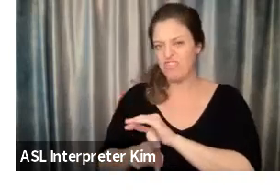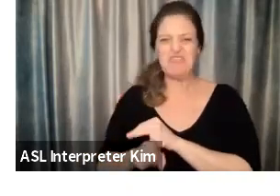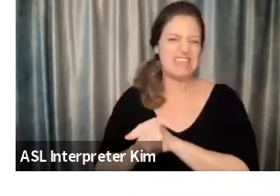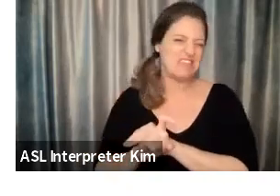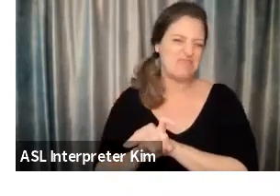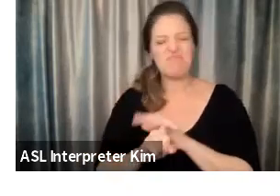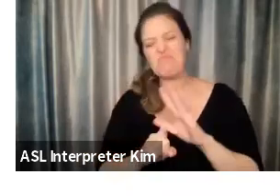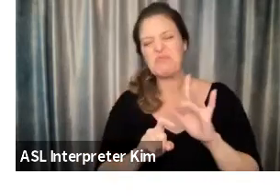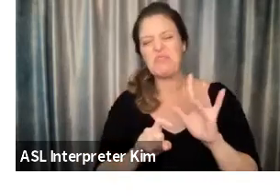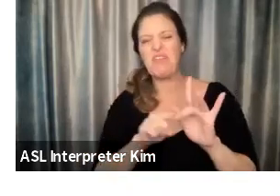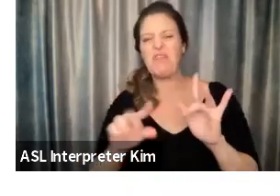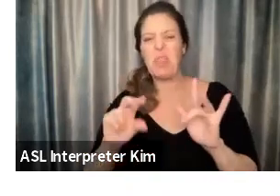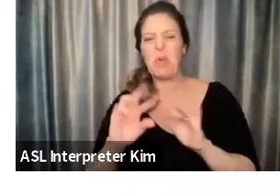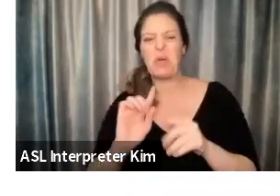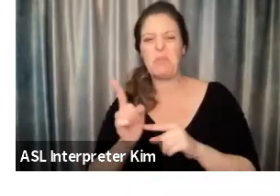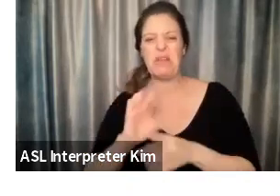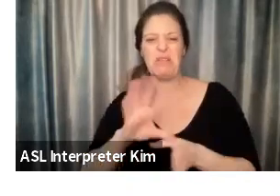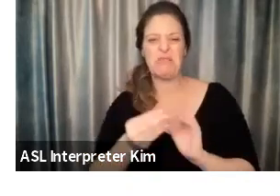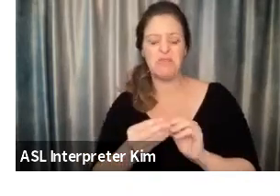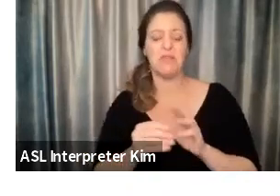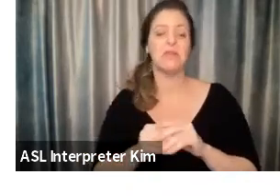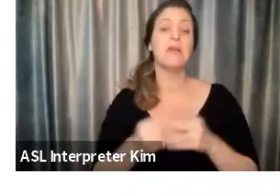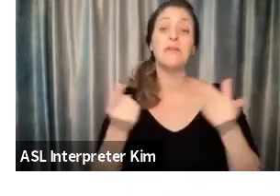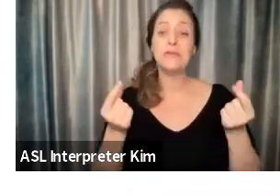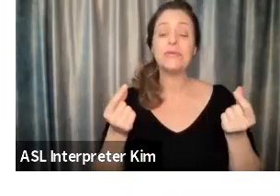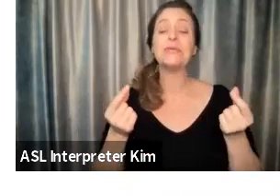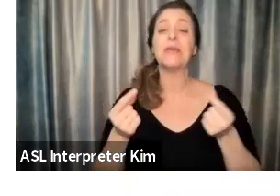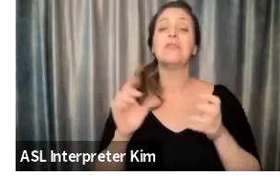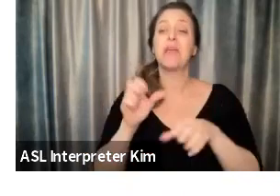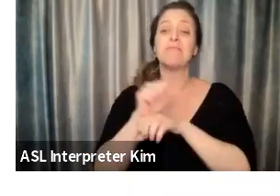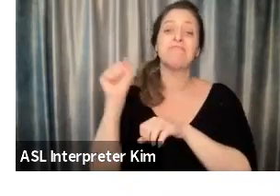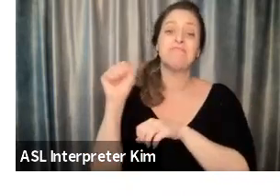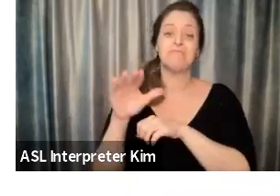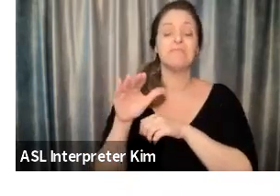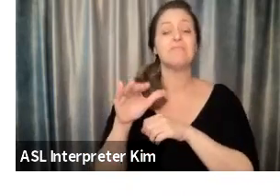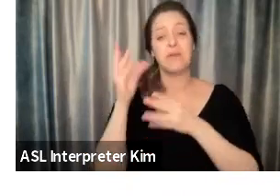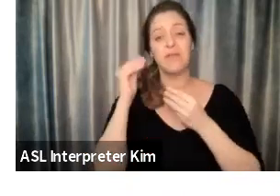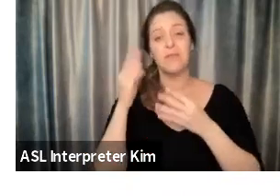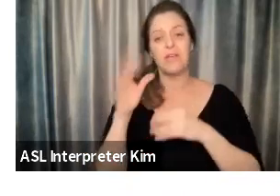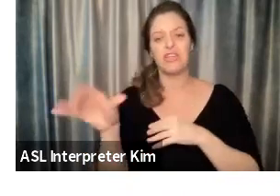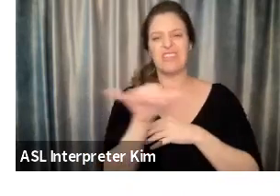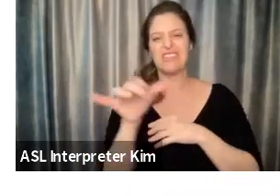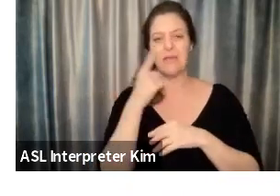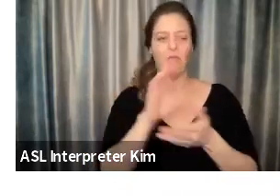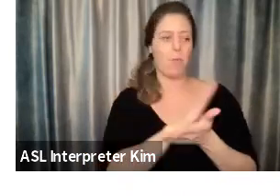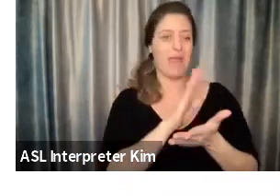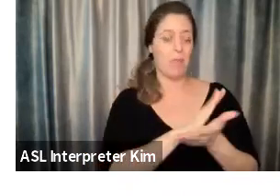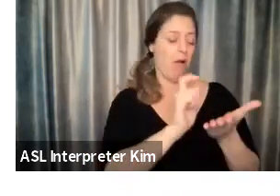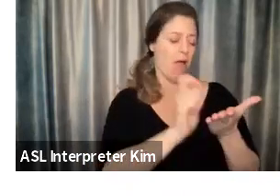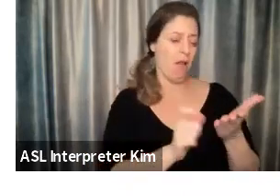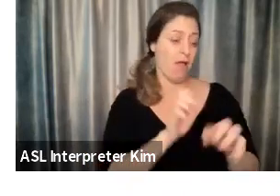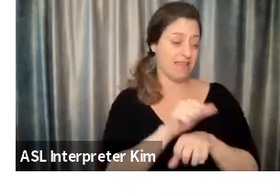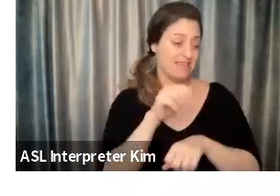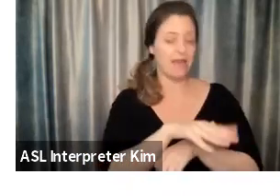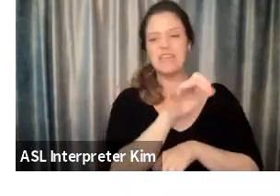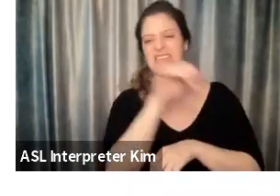25 to 30 minutes. You will be able to then submit your information typically as you would with a paper document, and then